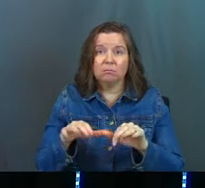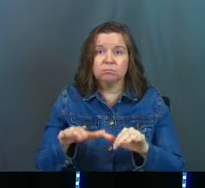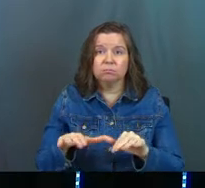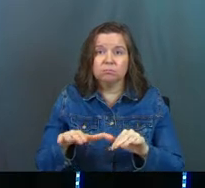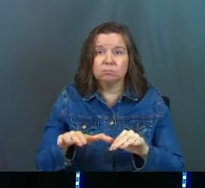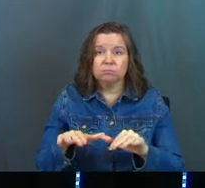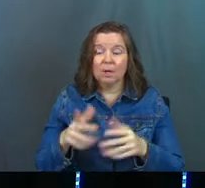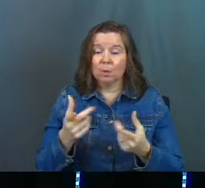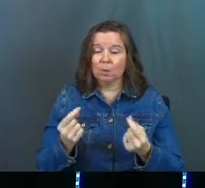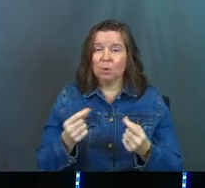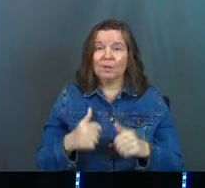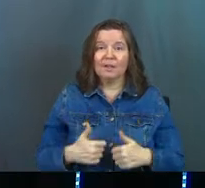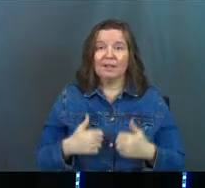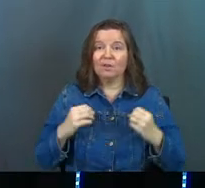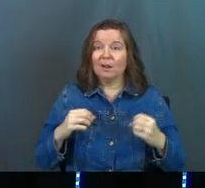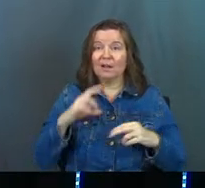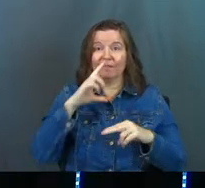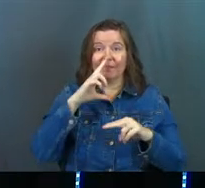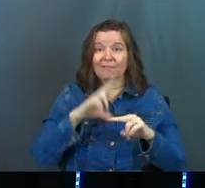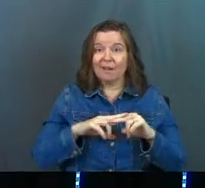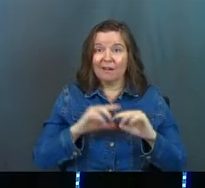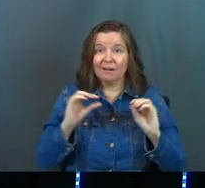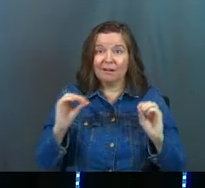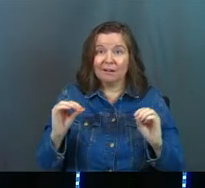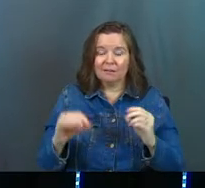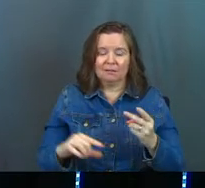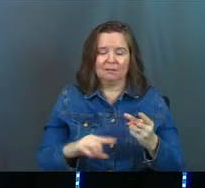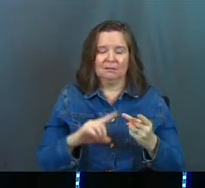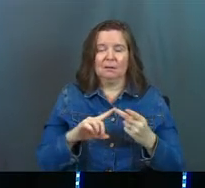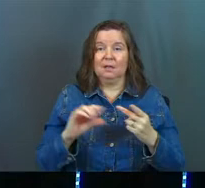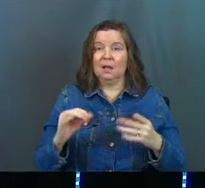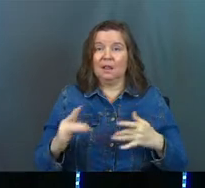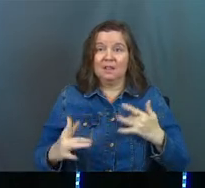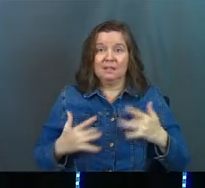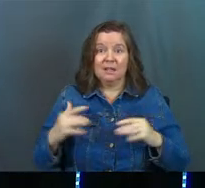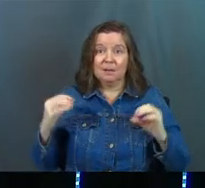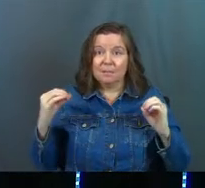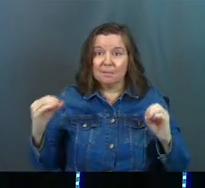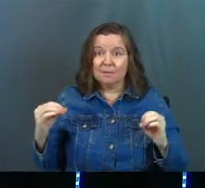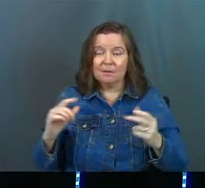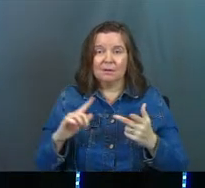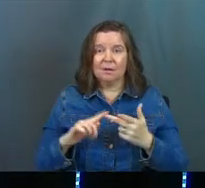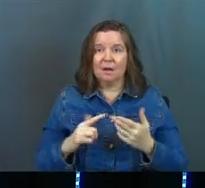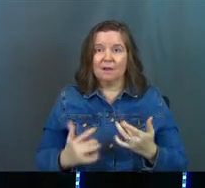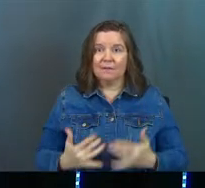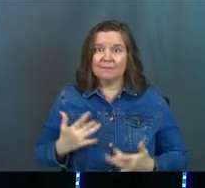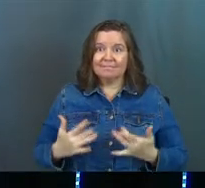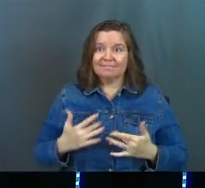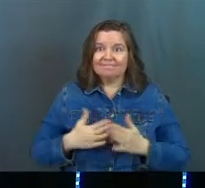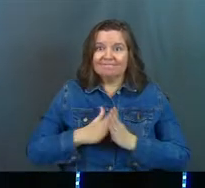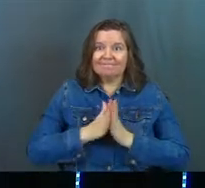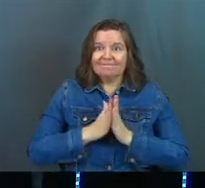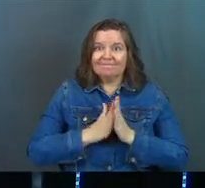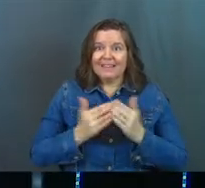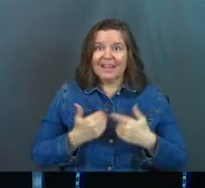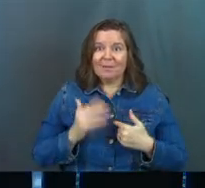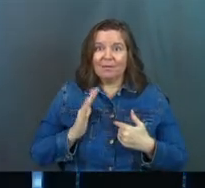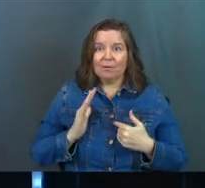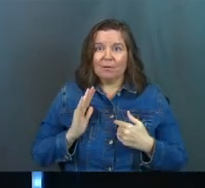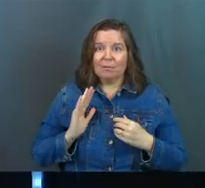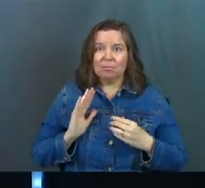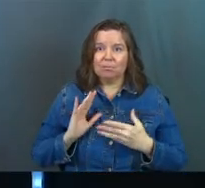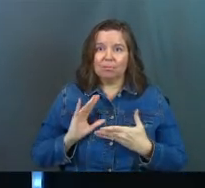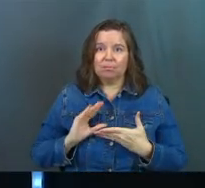is you're living with none of the fun, none of the excitement, none of the fire that you used to have, and you've